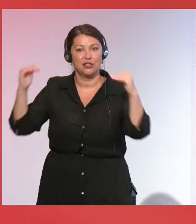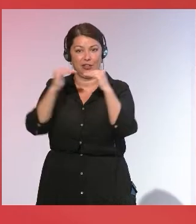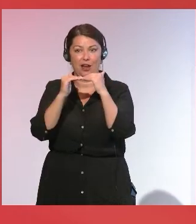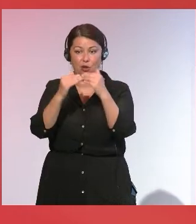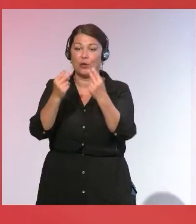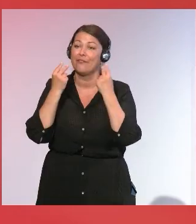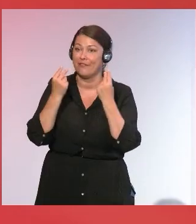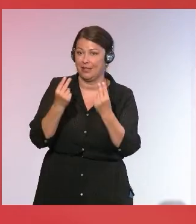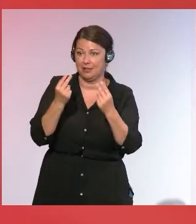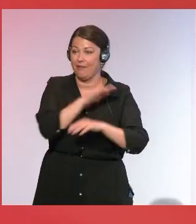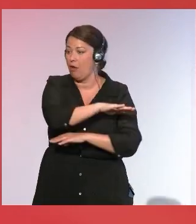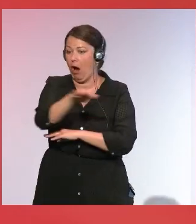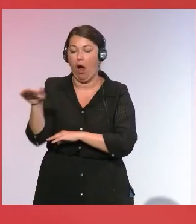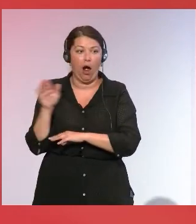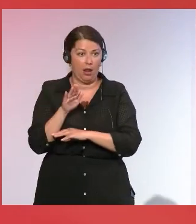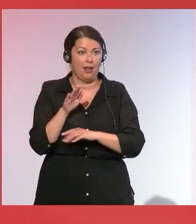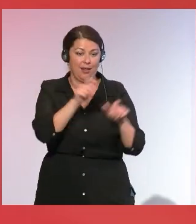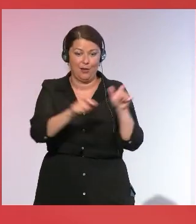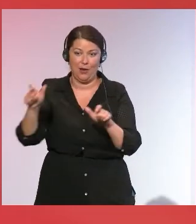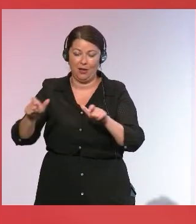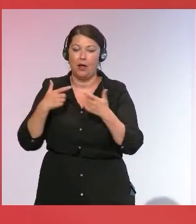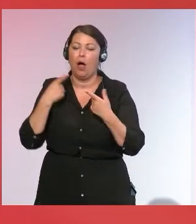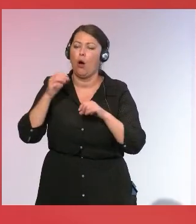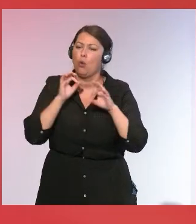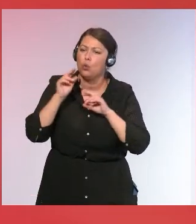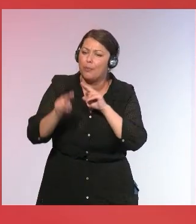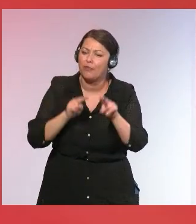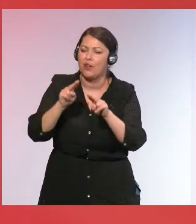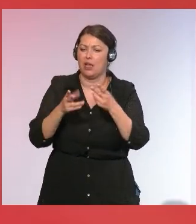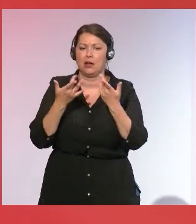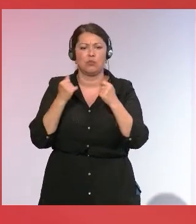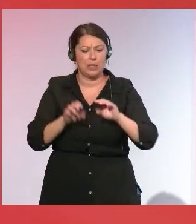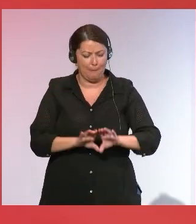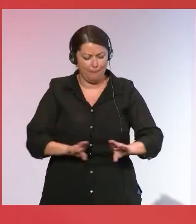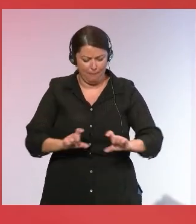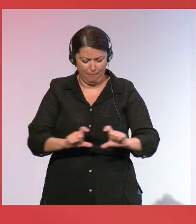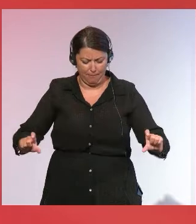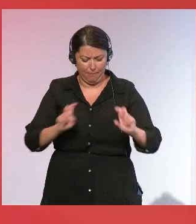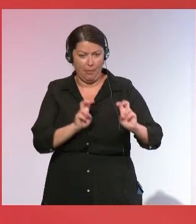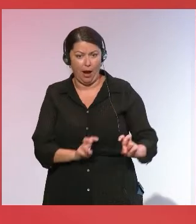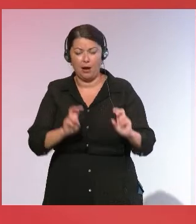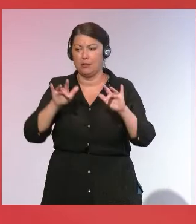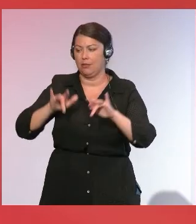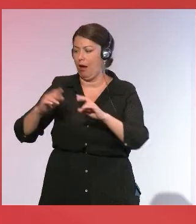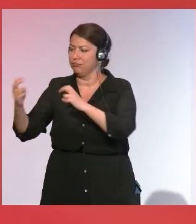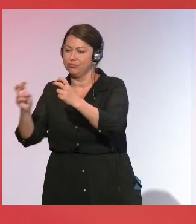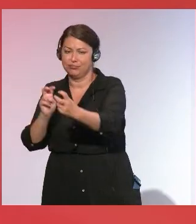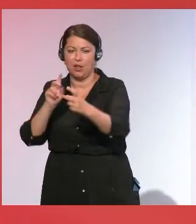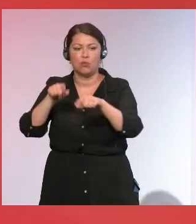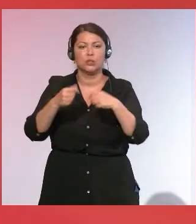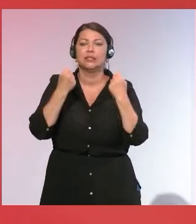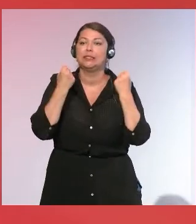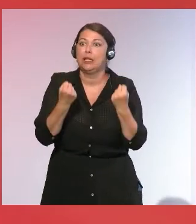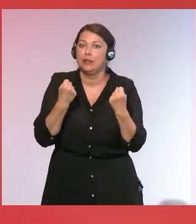I have seen everywhere in Linz, loads of great spaces for meeting. And yeah, the poorest neighborhoods are often the